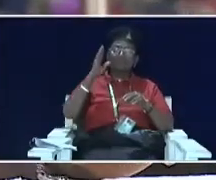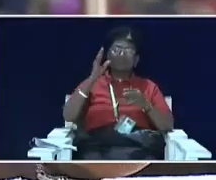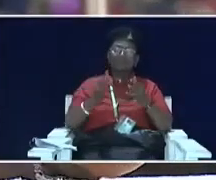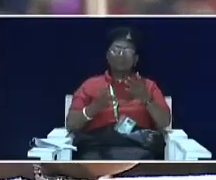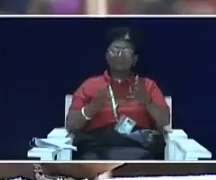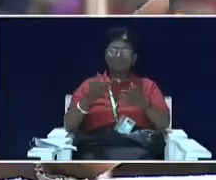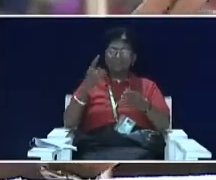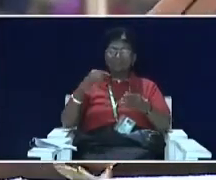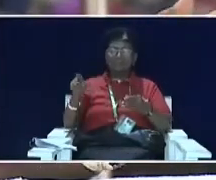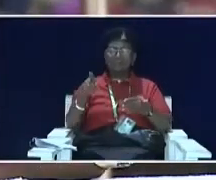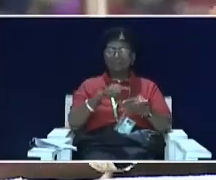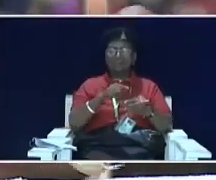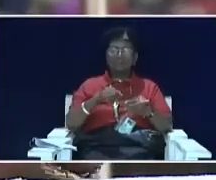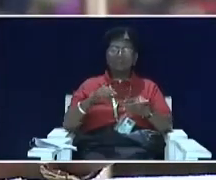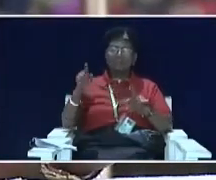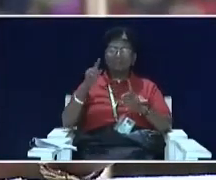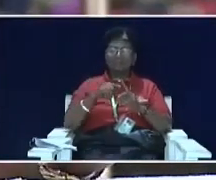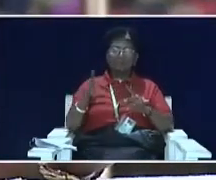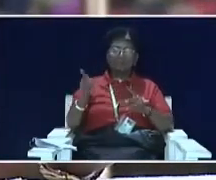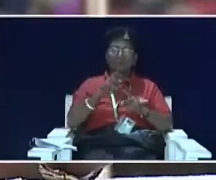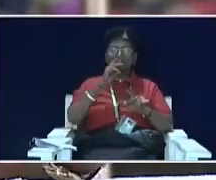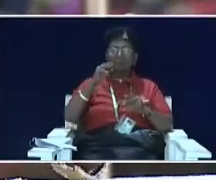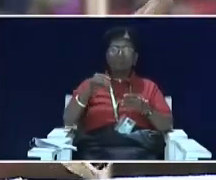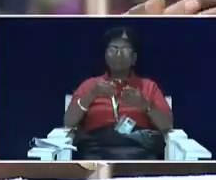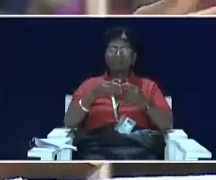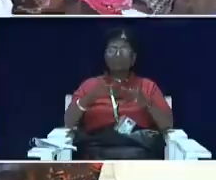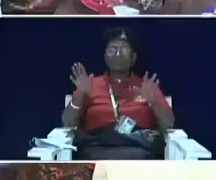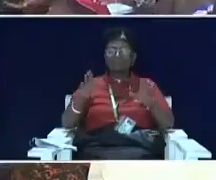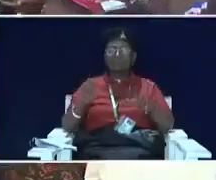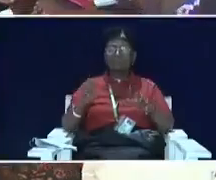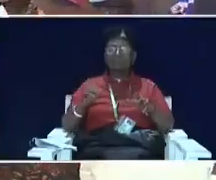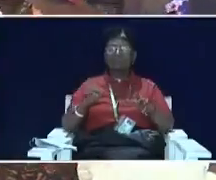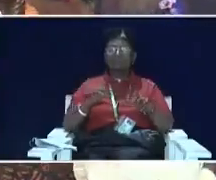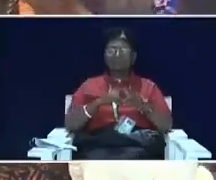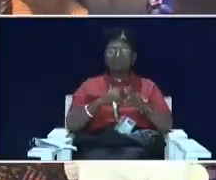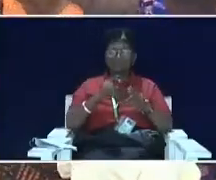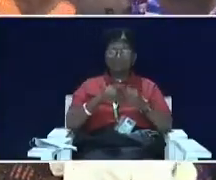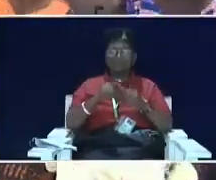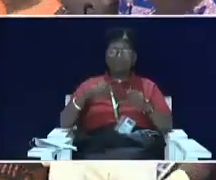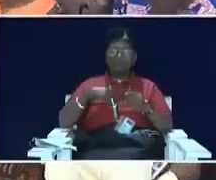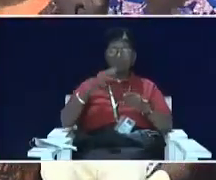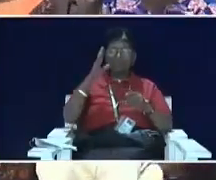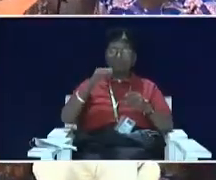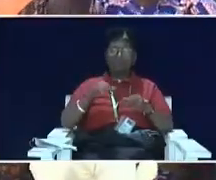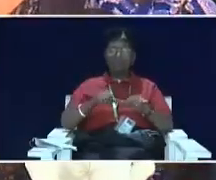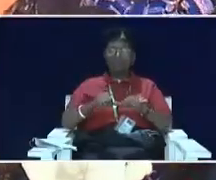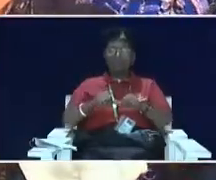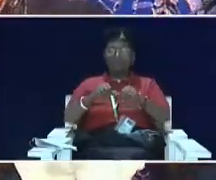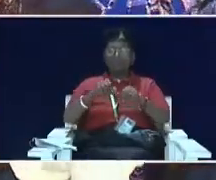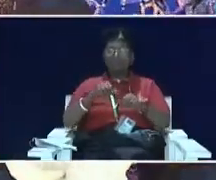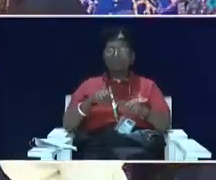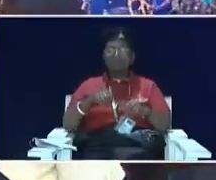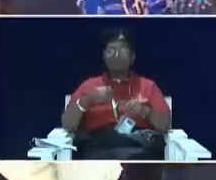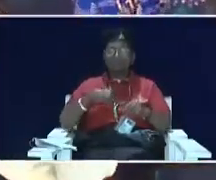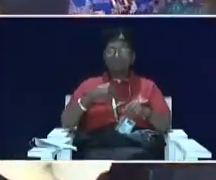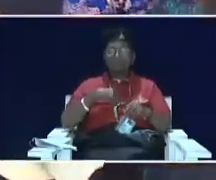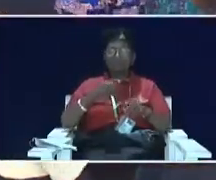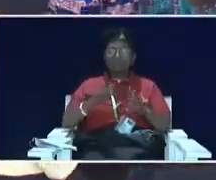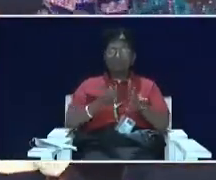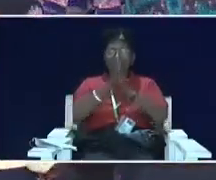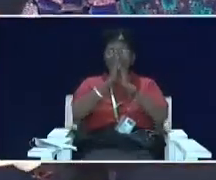finished, and then we'll continue. In the meantime, we ask the